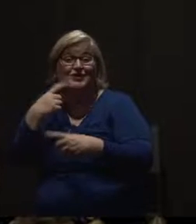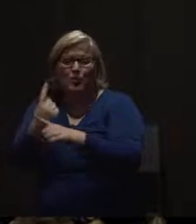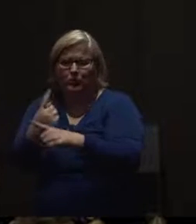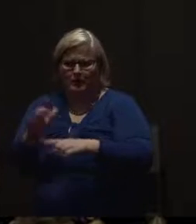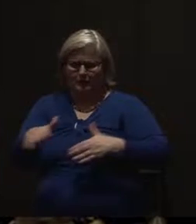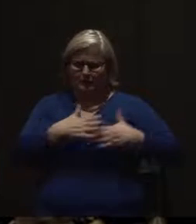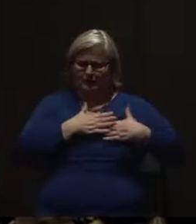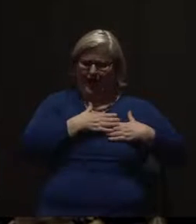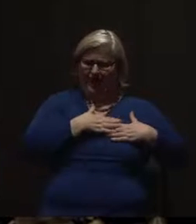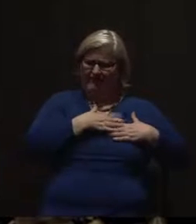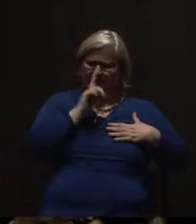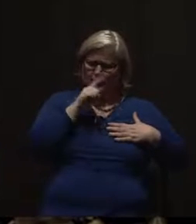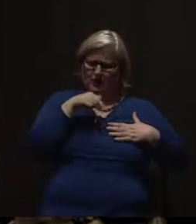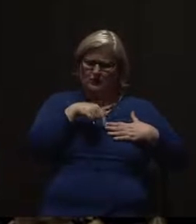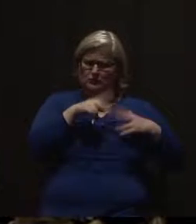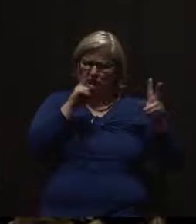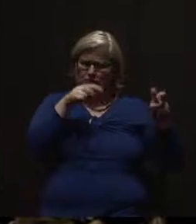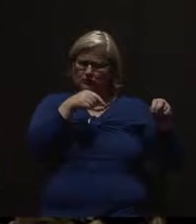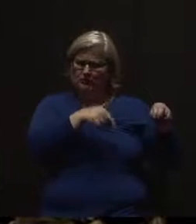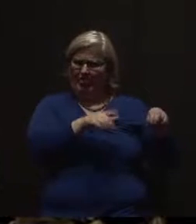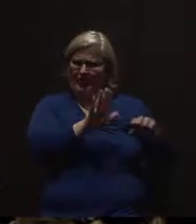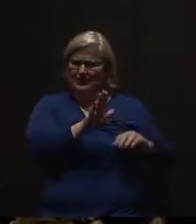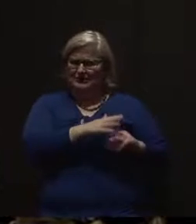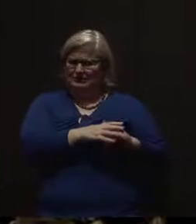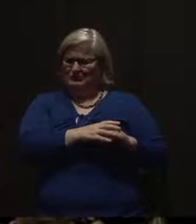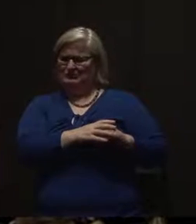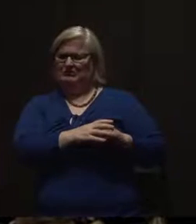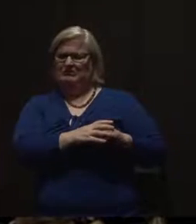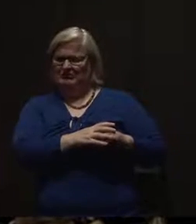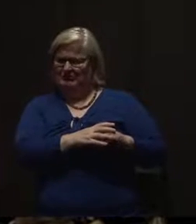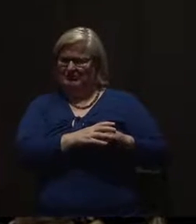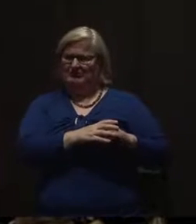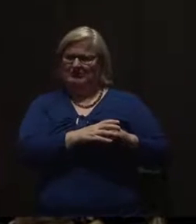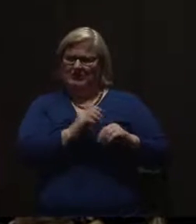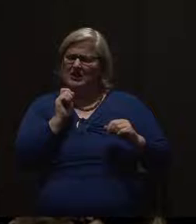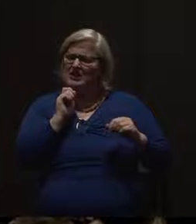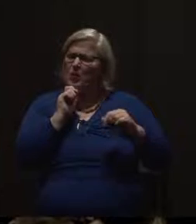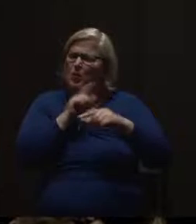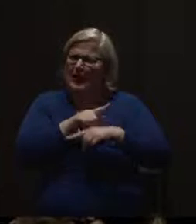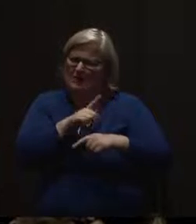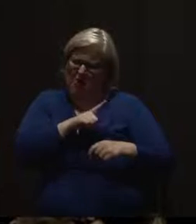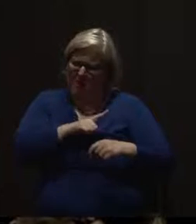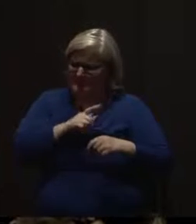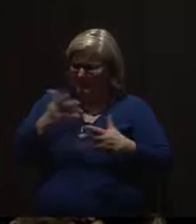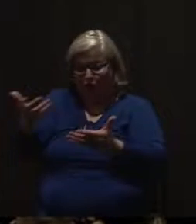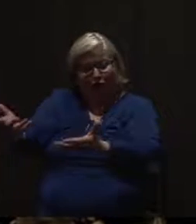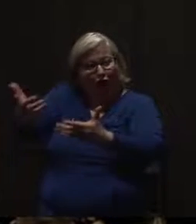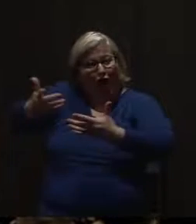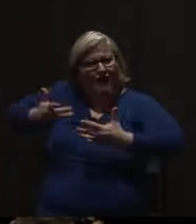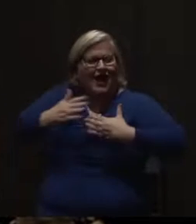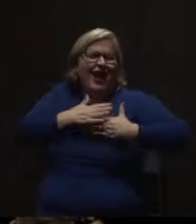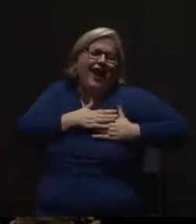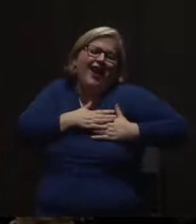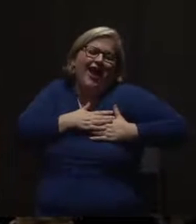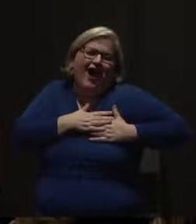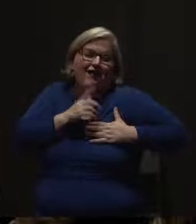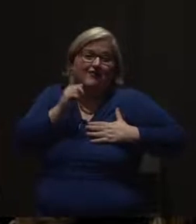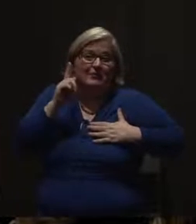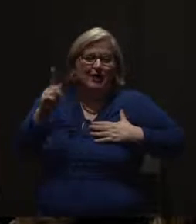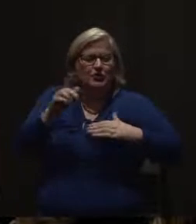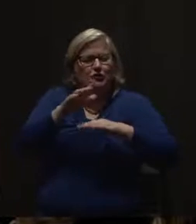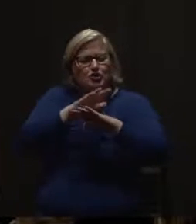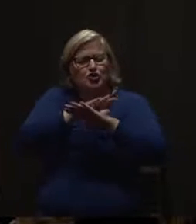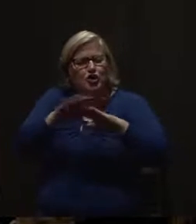ooh. Because love is a kind of colored beads we get offered instead of equal pay or any pay more often. And